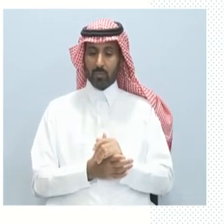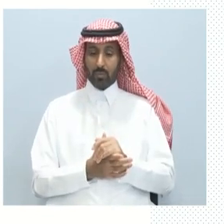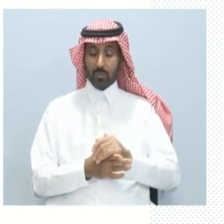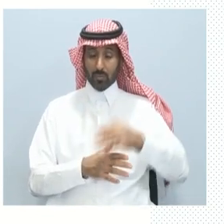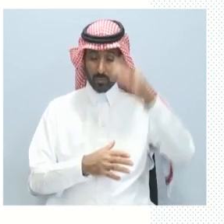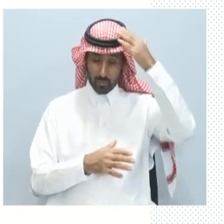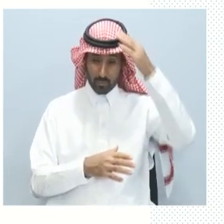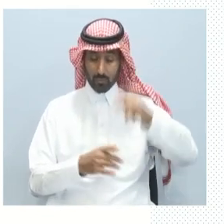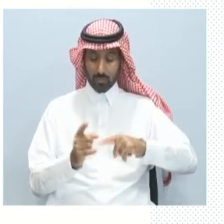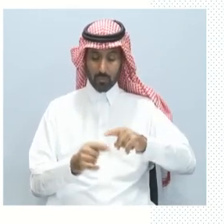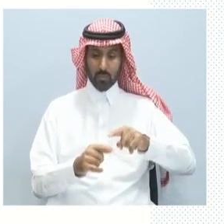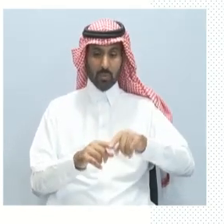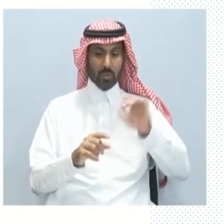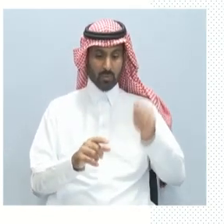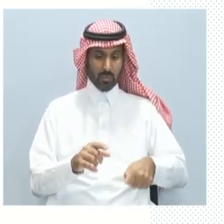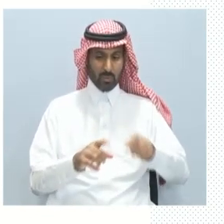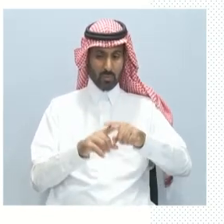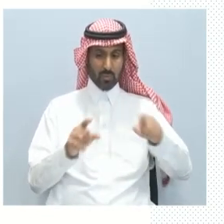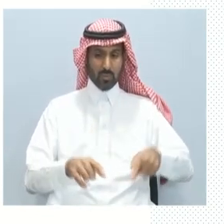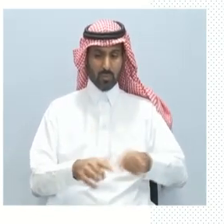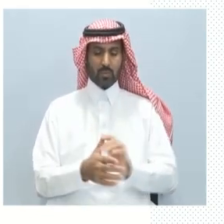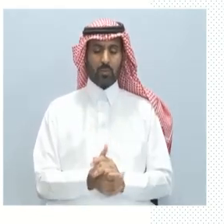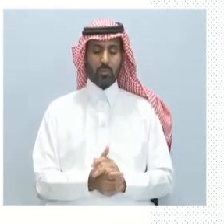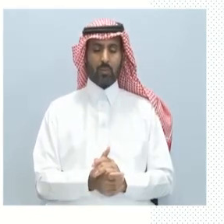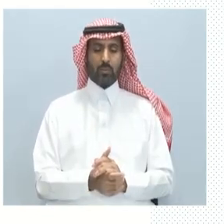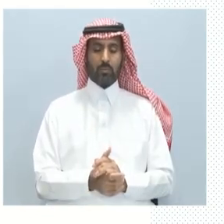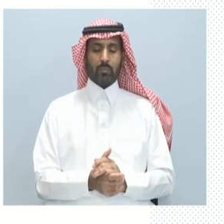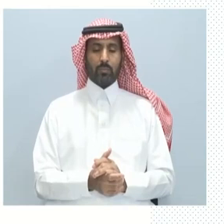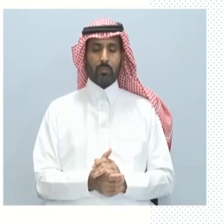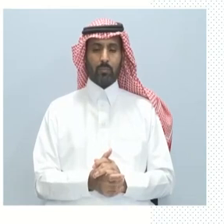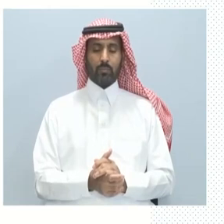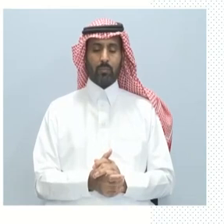the reputation of being the most honest law specialist.